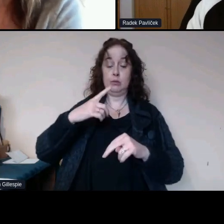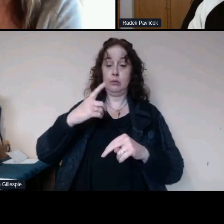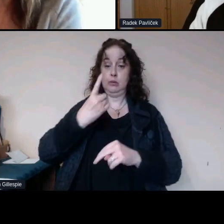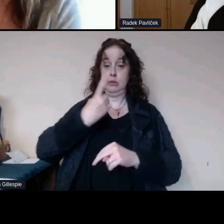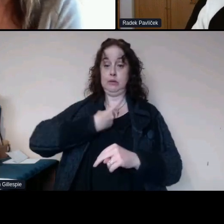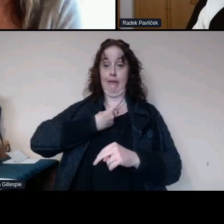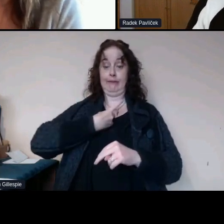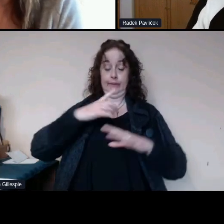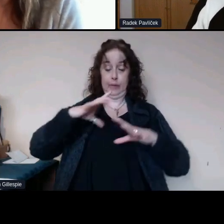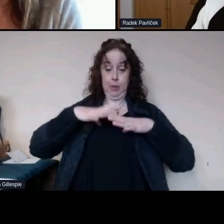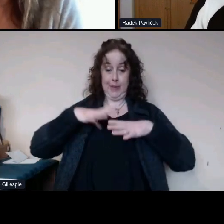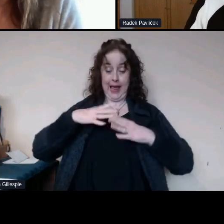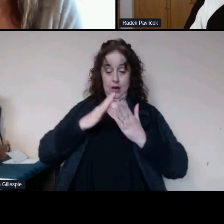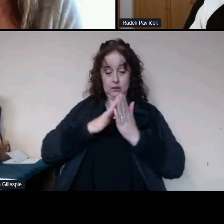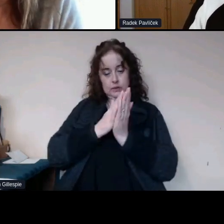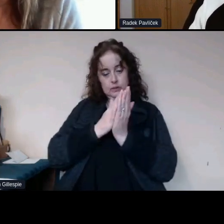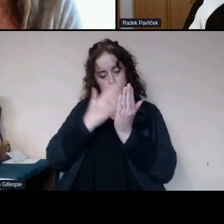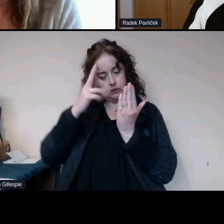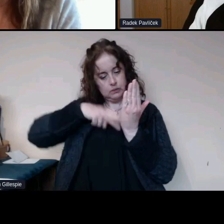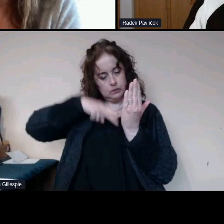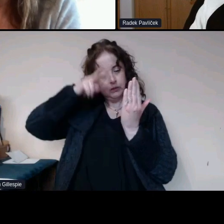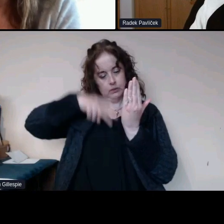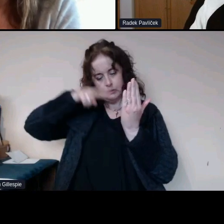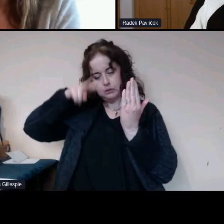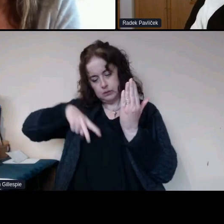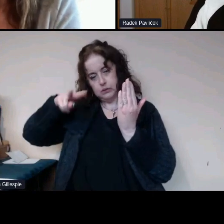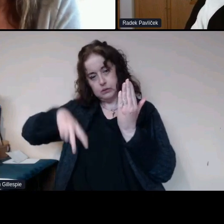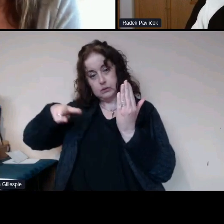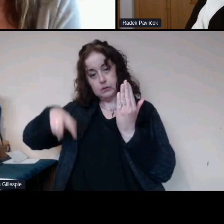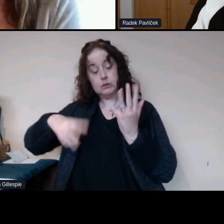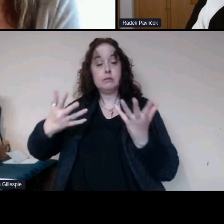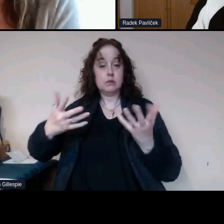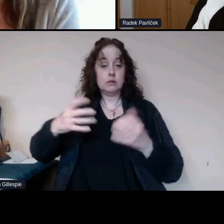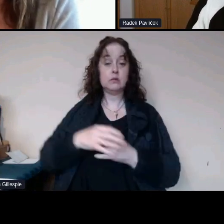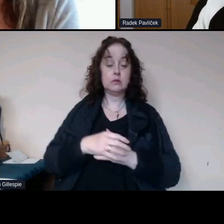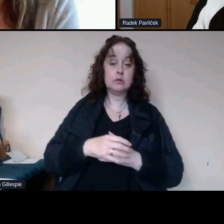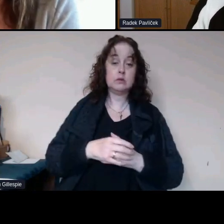up on it on your own. That's absolutely fine.